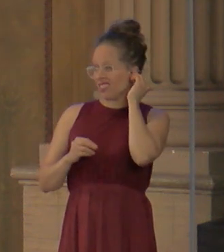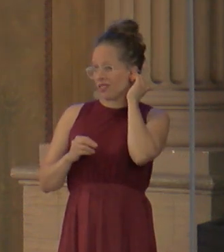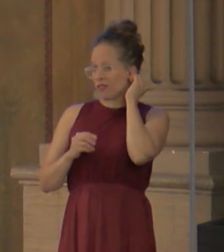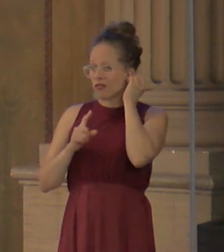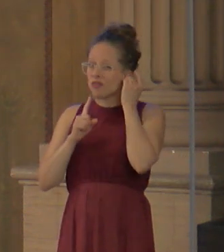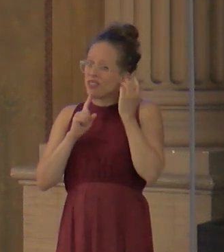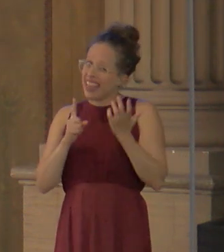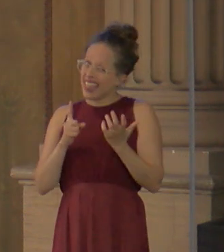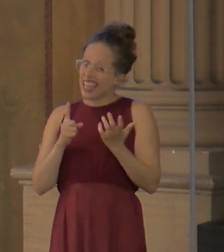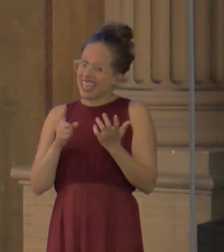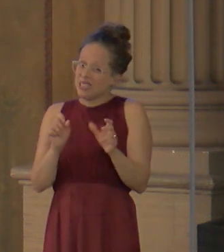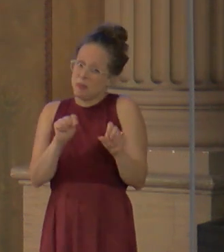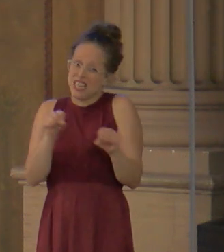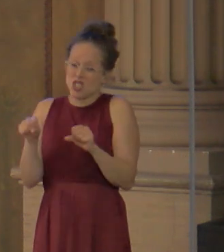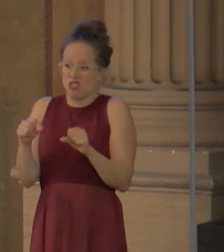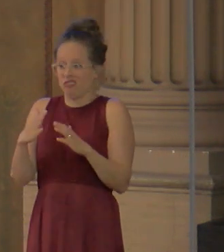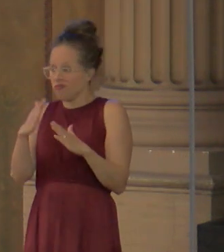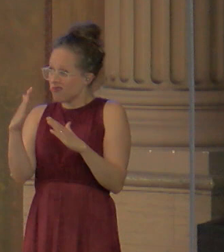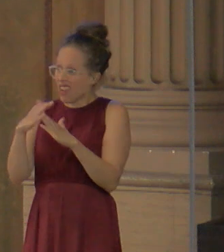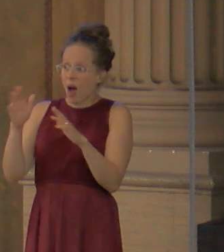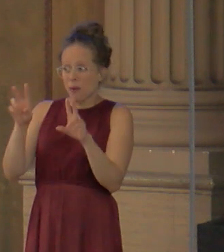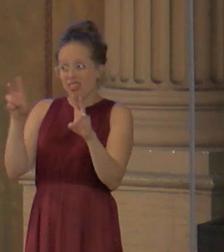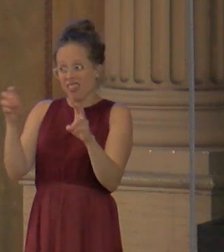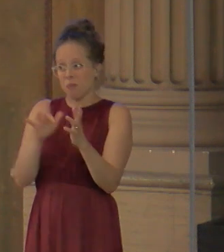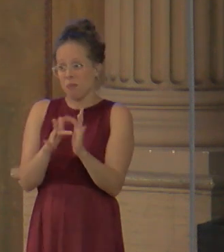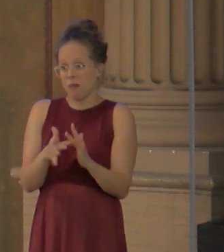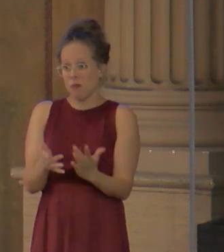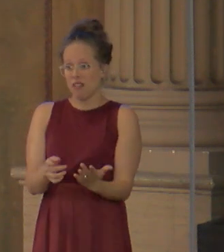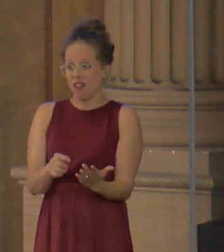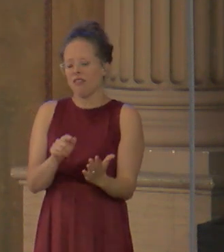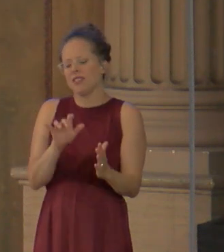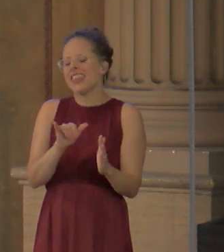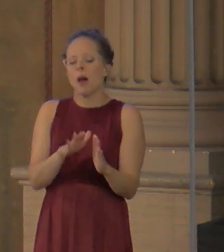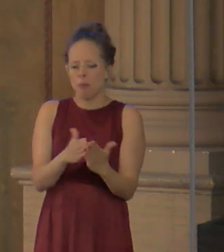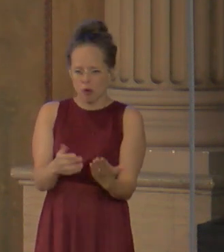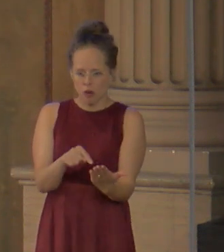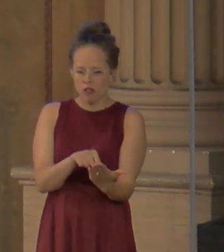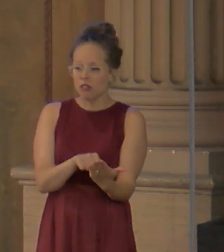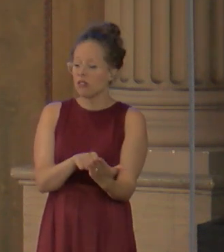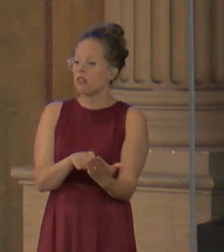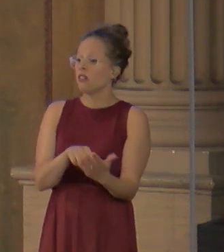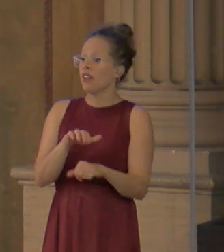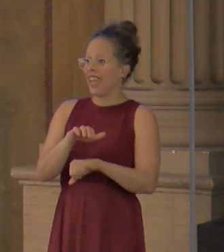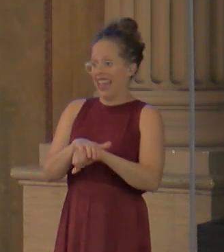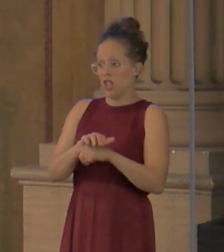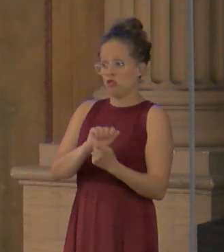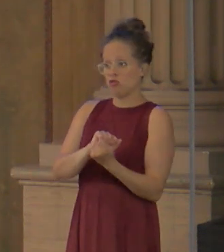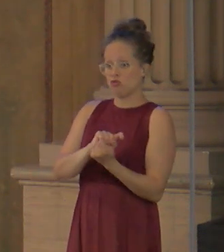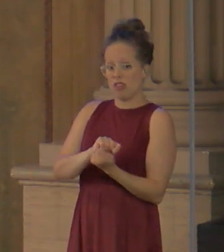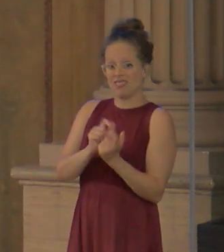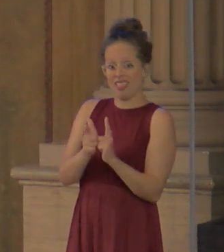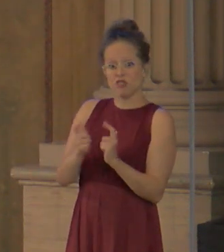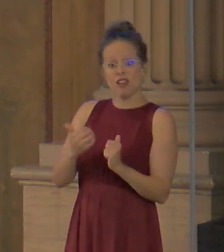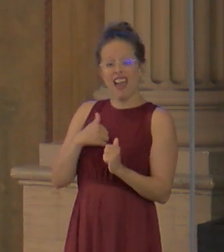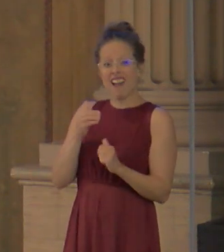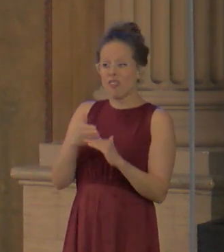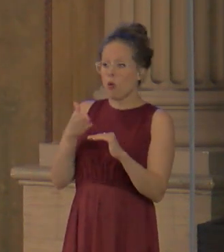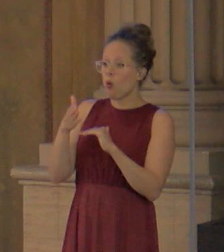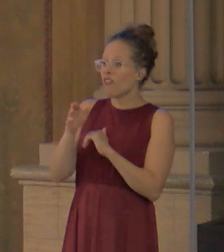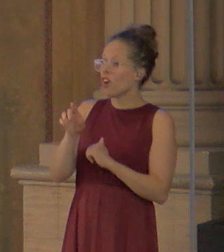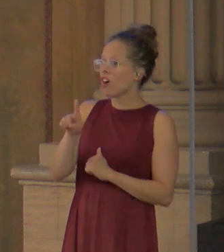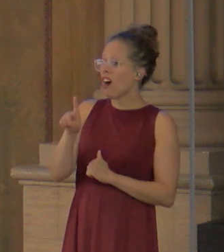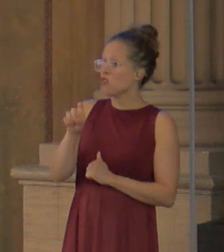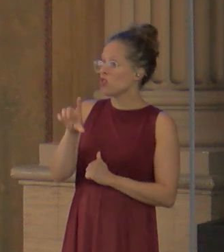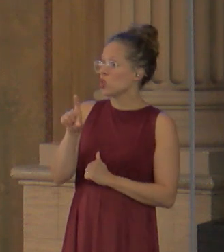throughout the entire book. In fact, in our English translations, there are over 120 verses that include the